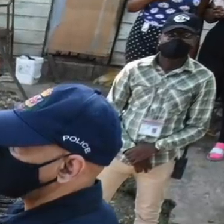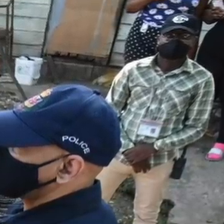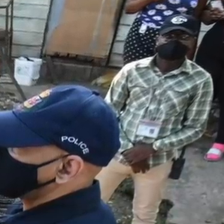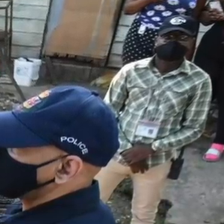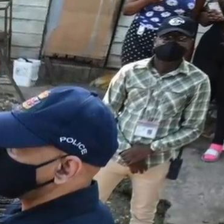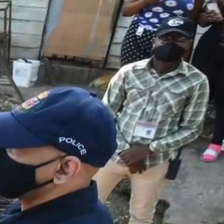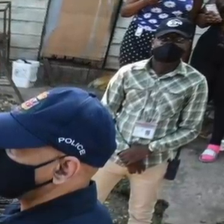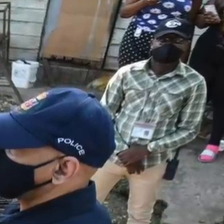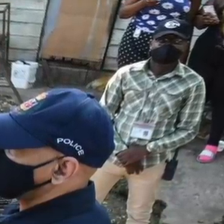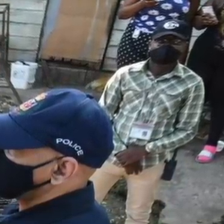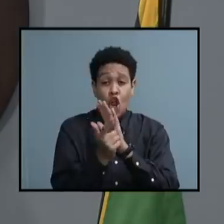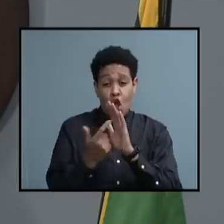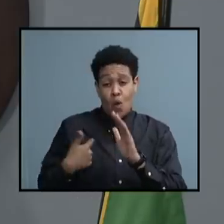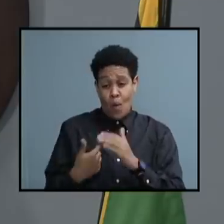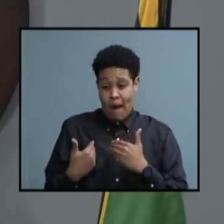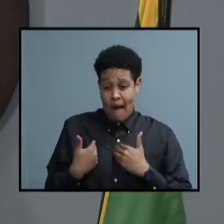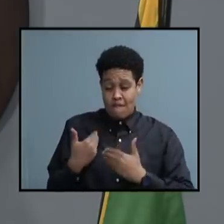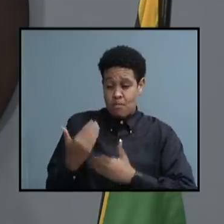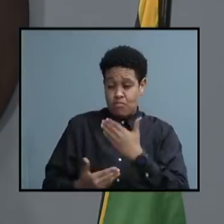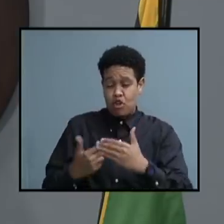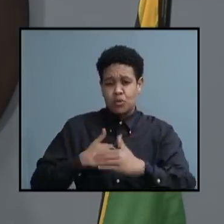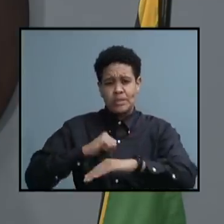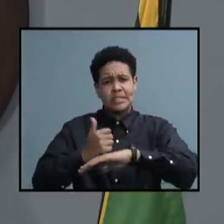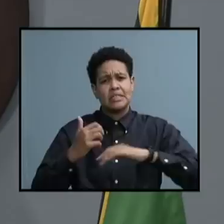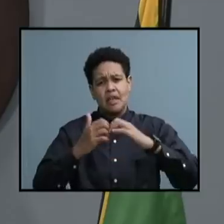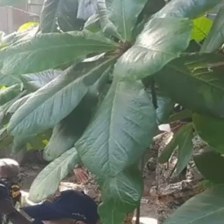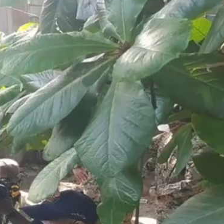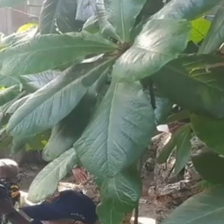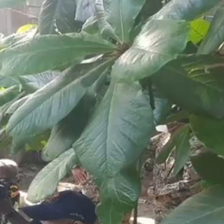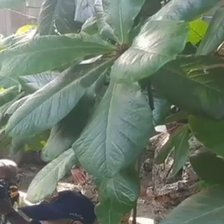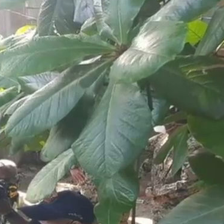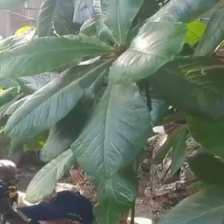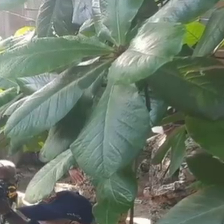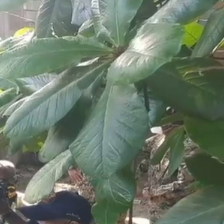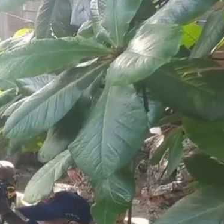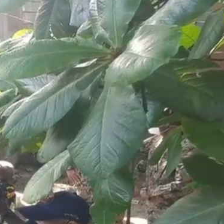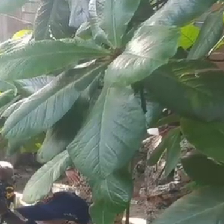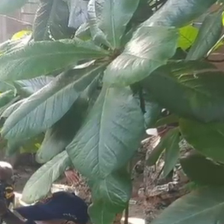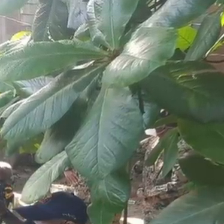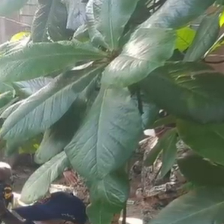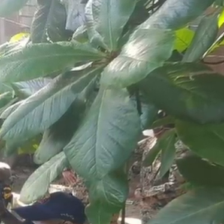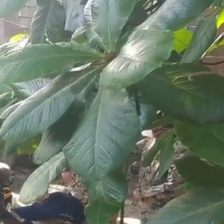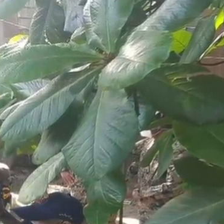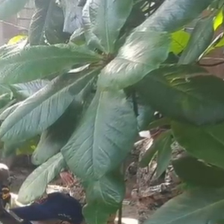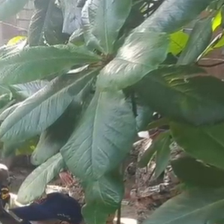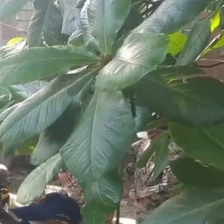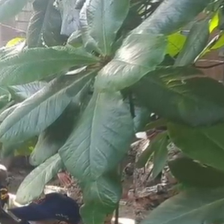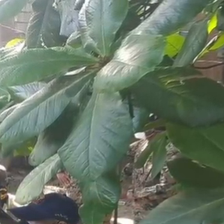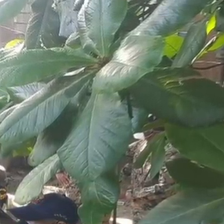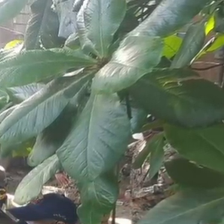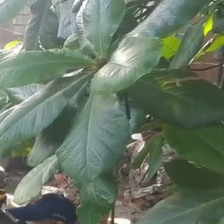place and the processes that we have established will be followed in their entirety, totally,